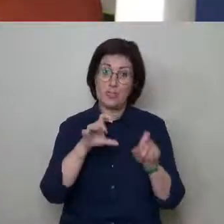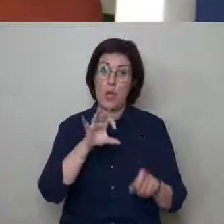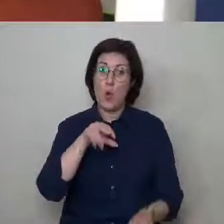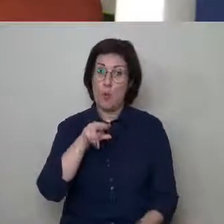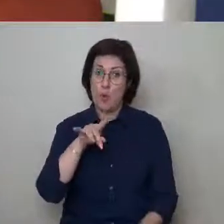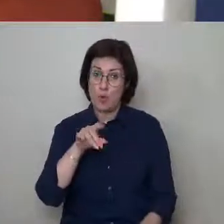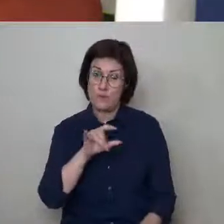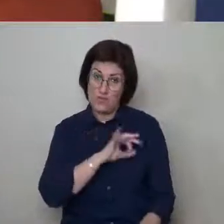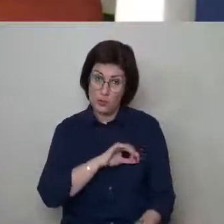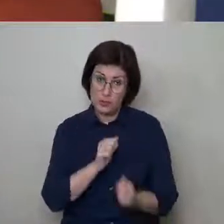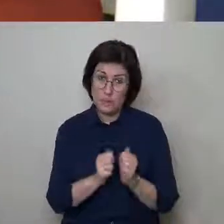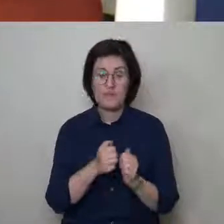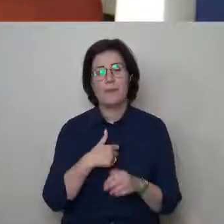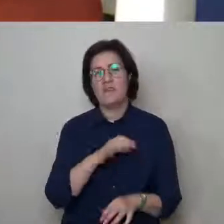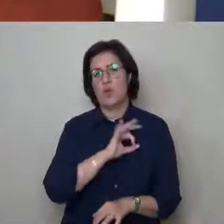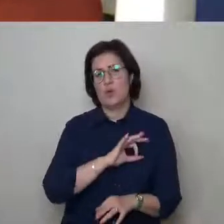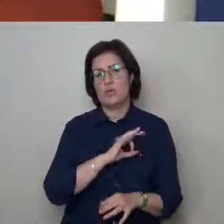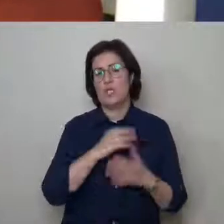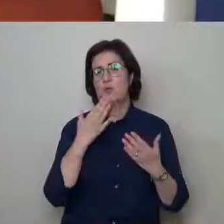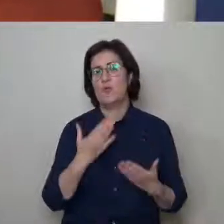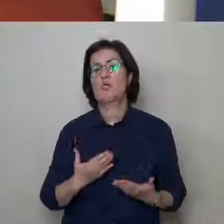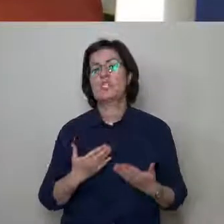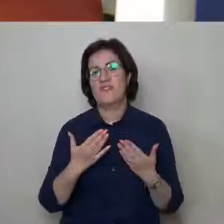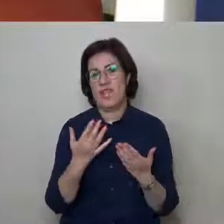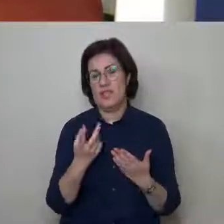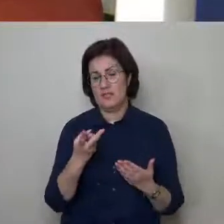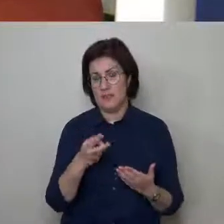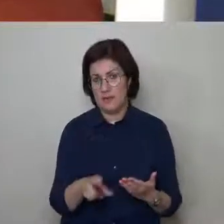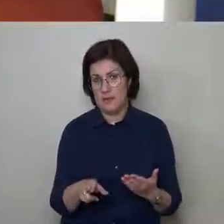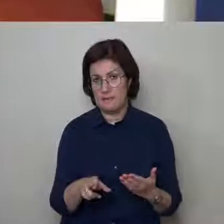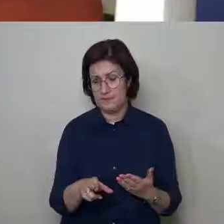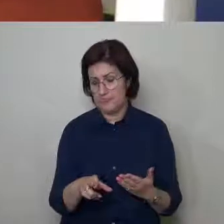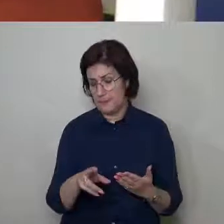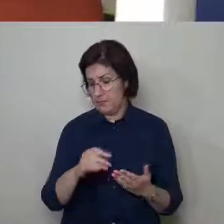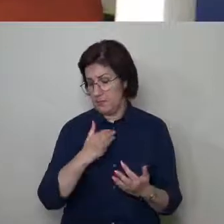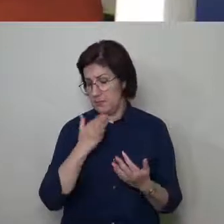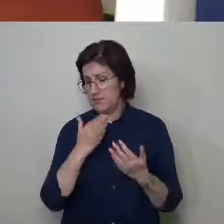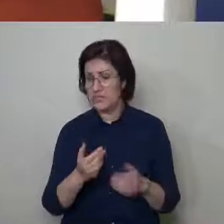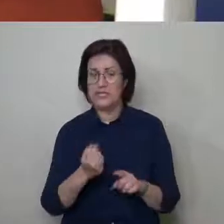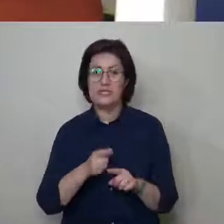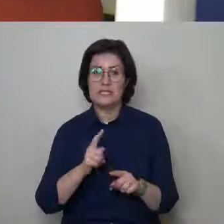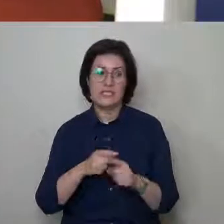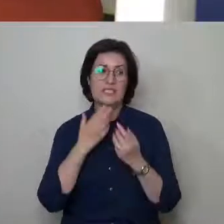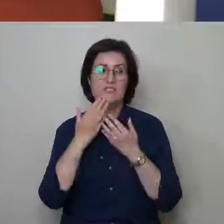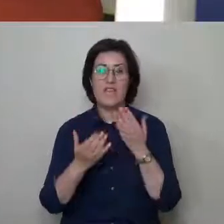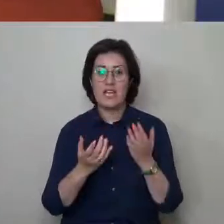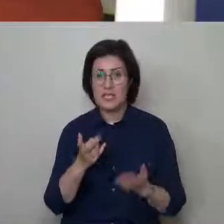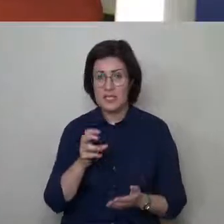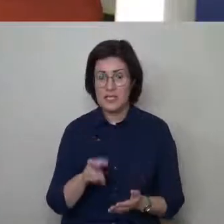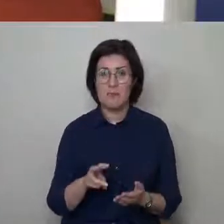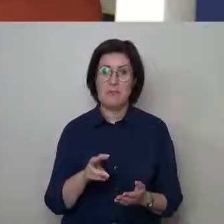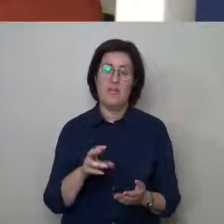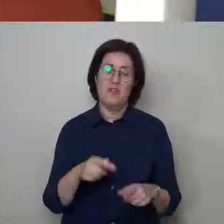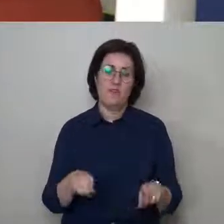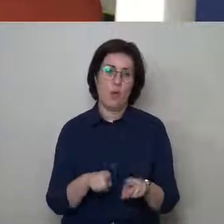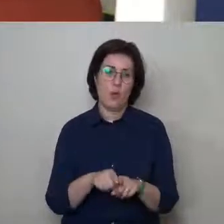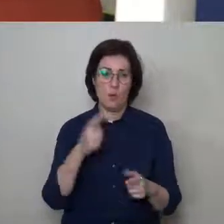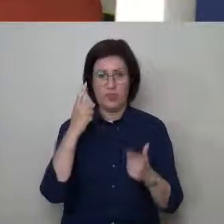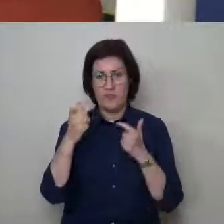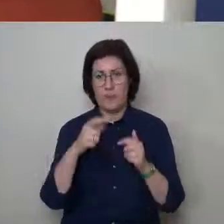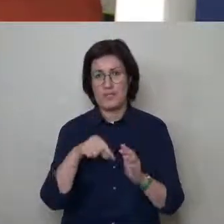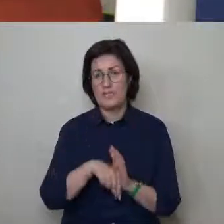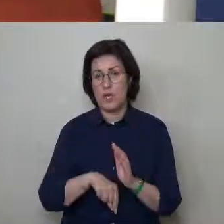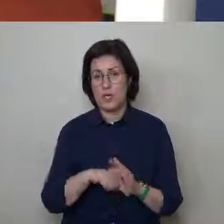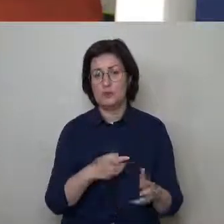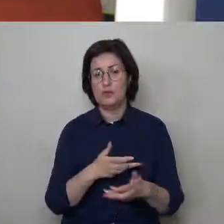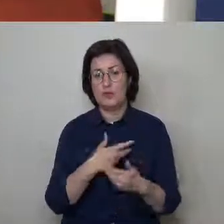you often send complaints? Well, we rather send applications, appeals. We